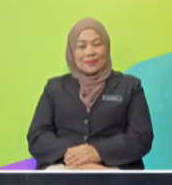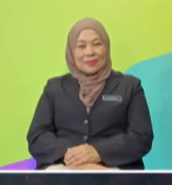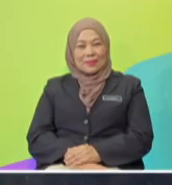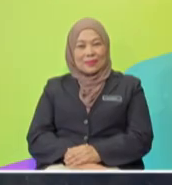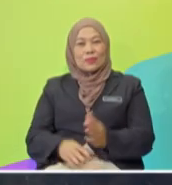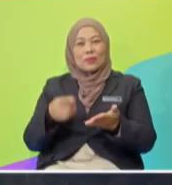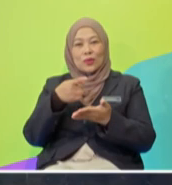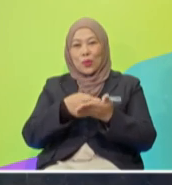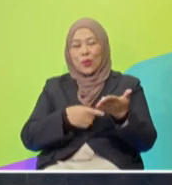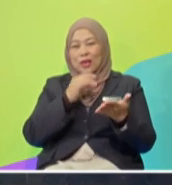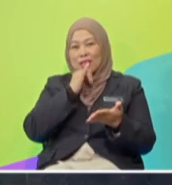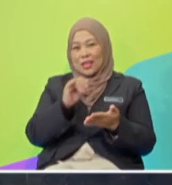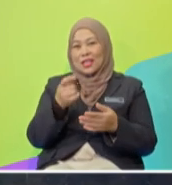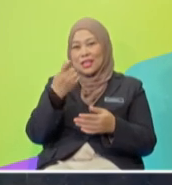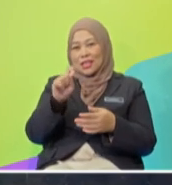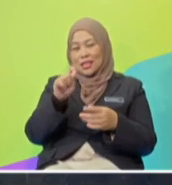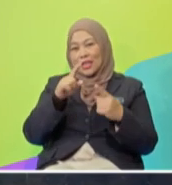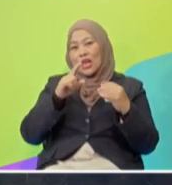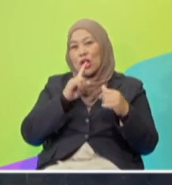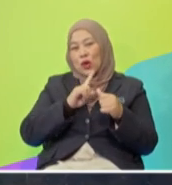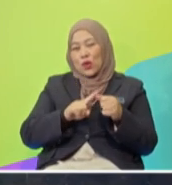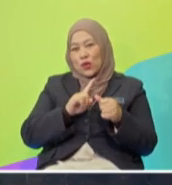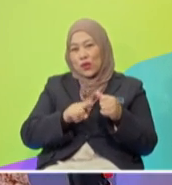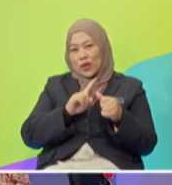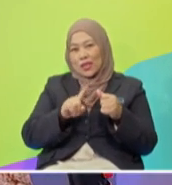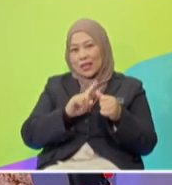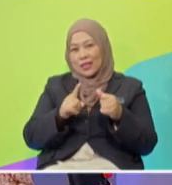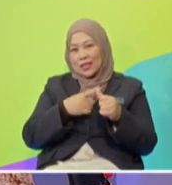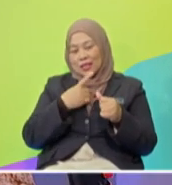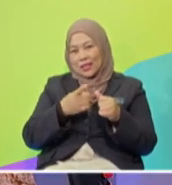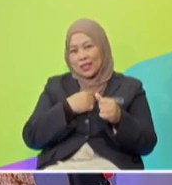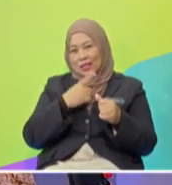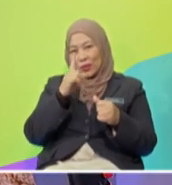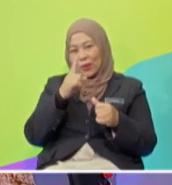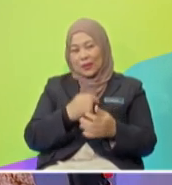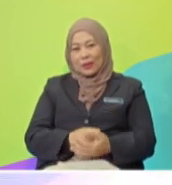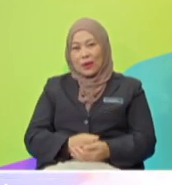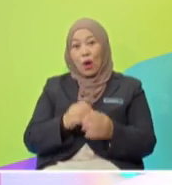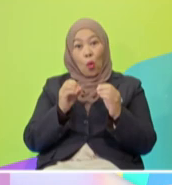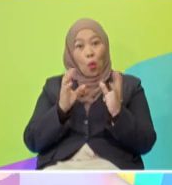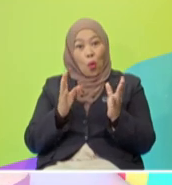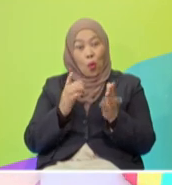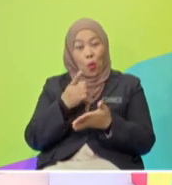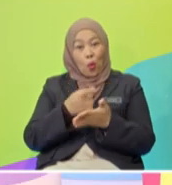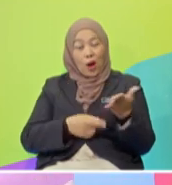is the first one? So, we are going to learn about... Oh, what is this?